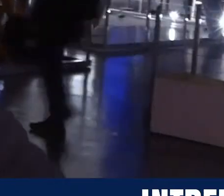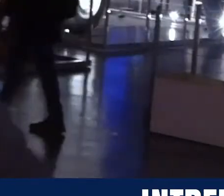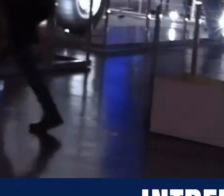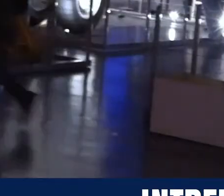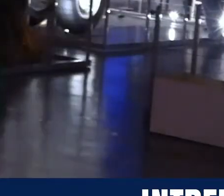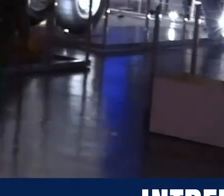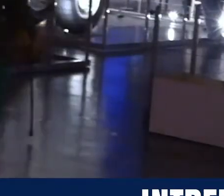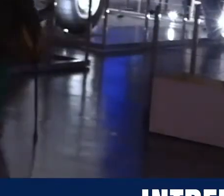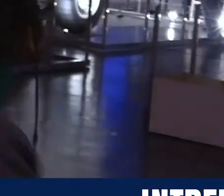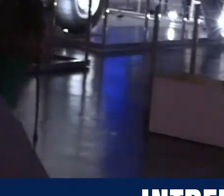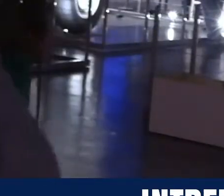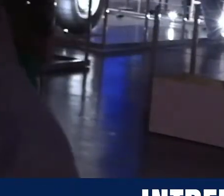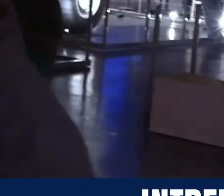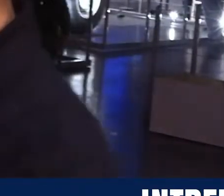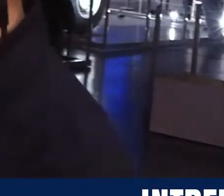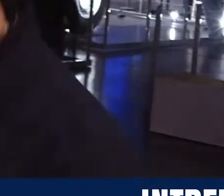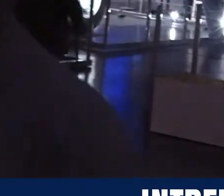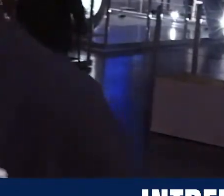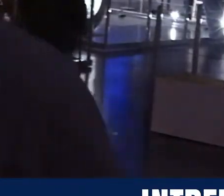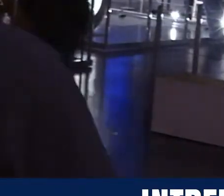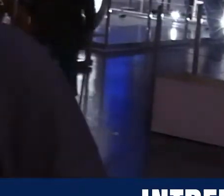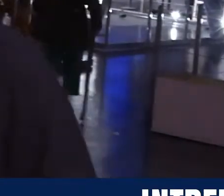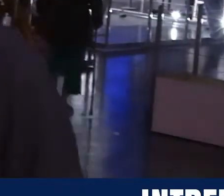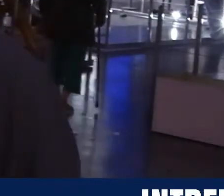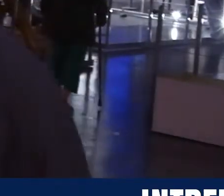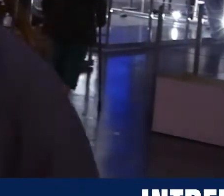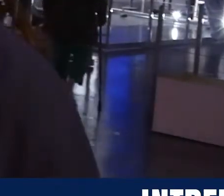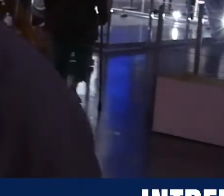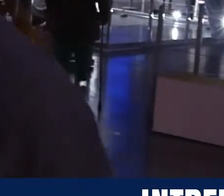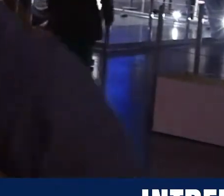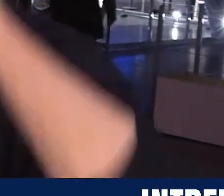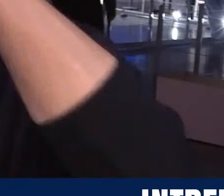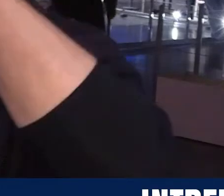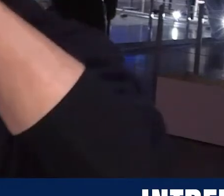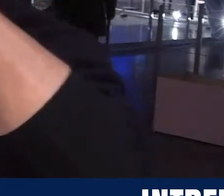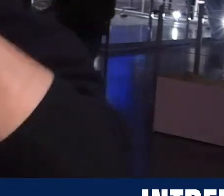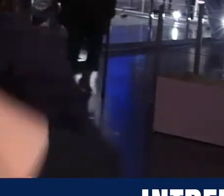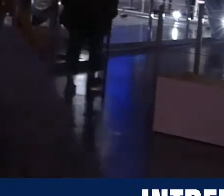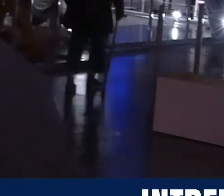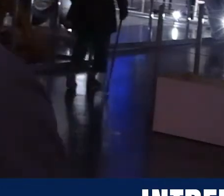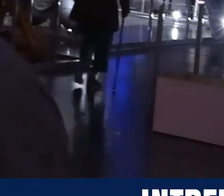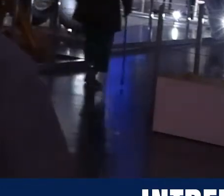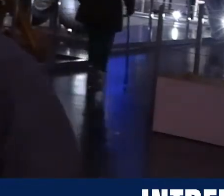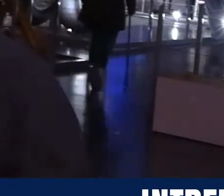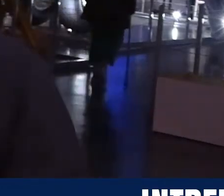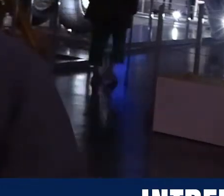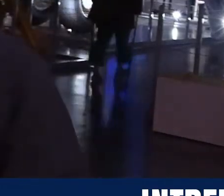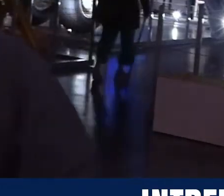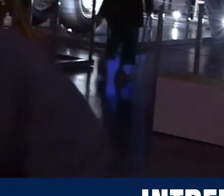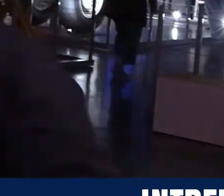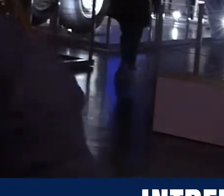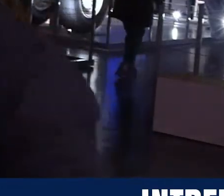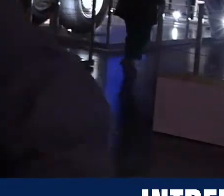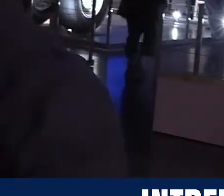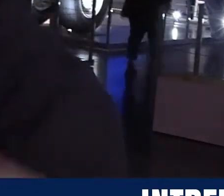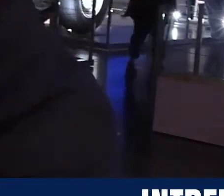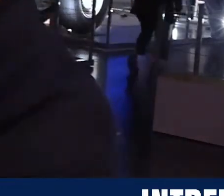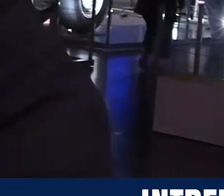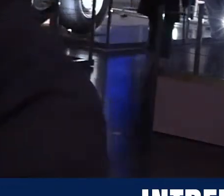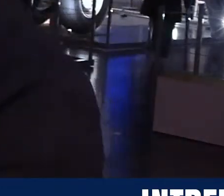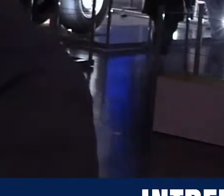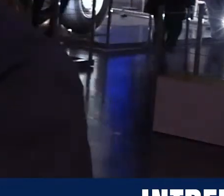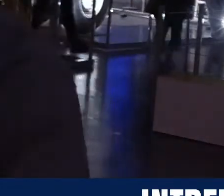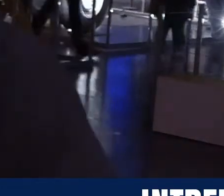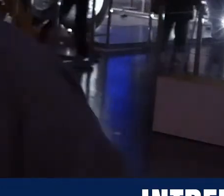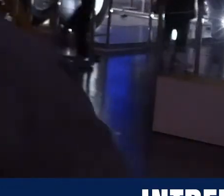are. Good deal. Oh, hi. And Alicia. Hello. Too. How's it going? Hi. Do I need a microphone? Do we have another? Here's another lab for you right